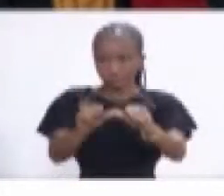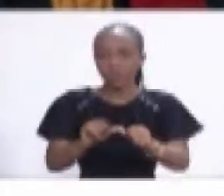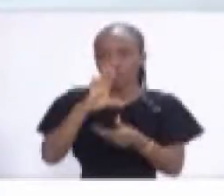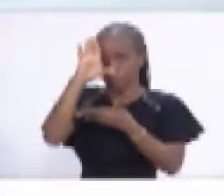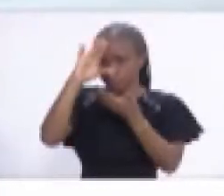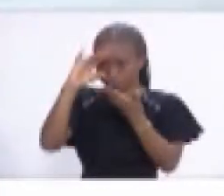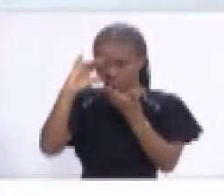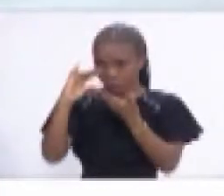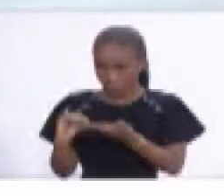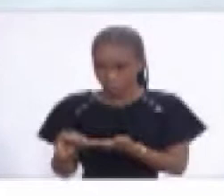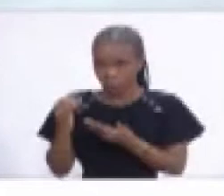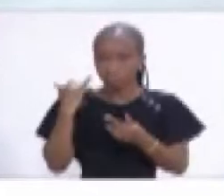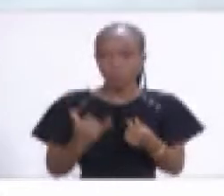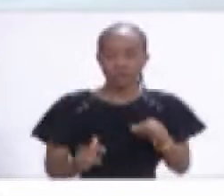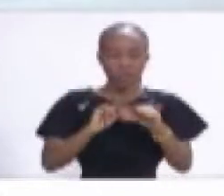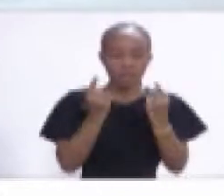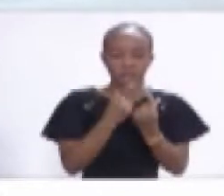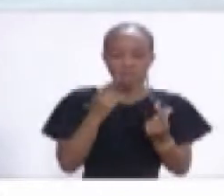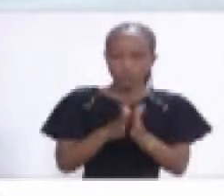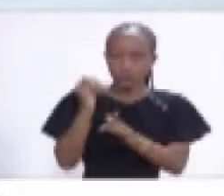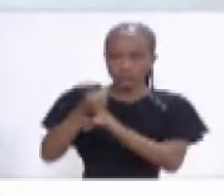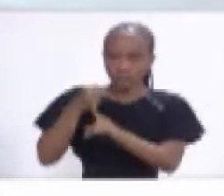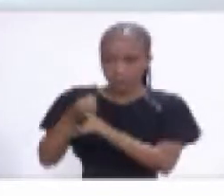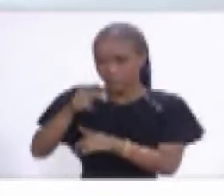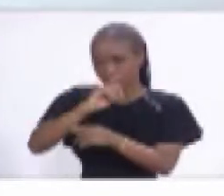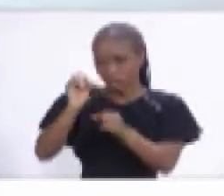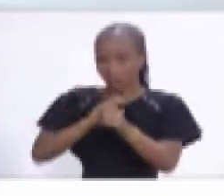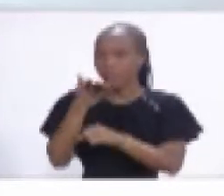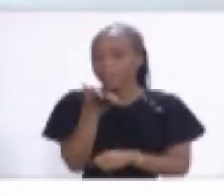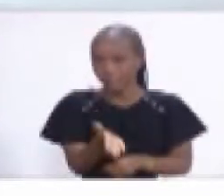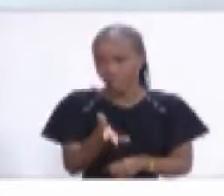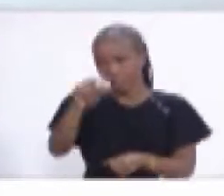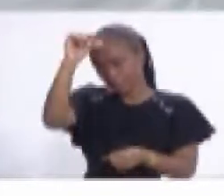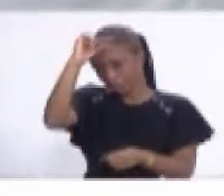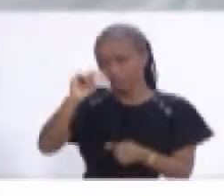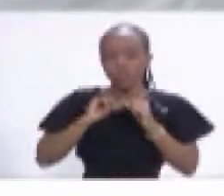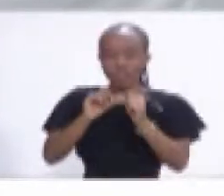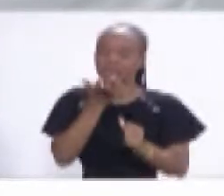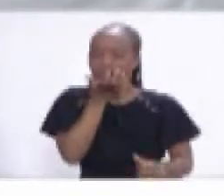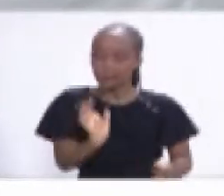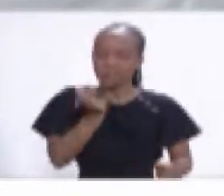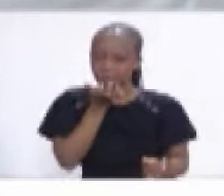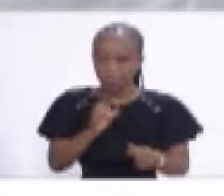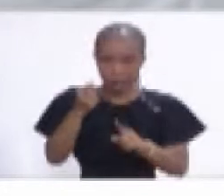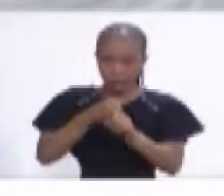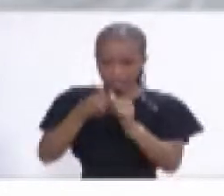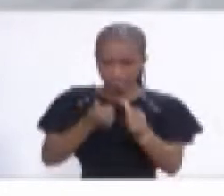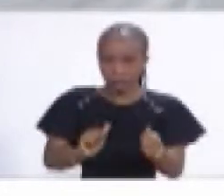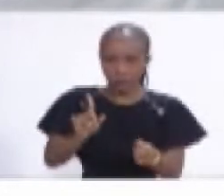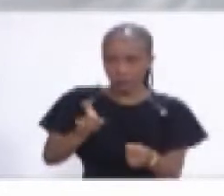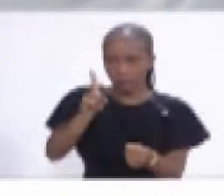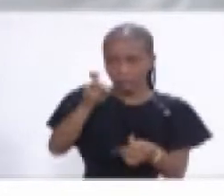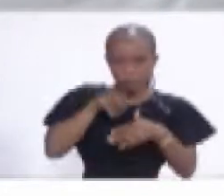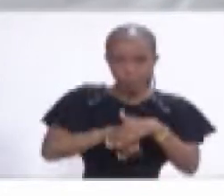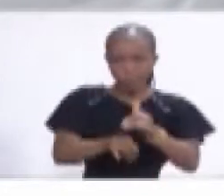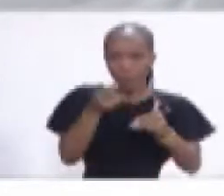slashing. The group now says with the pandemic at hand, the government has continued to place a deaf ear in the fight against the global virus, following